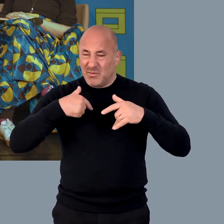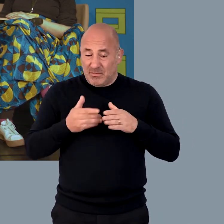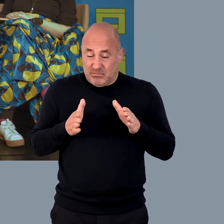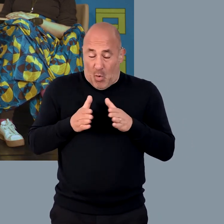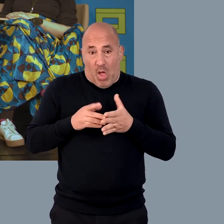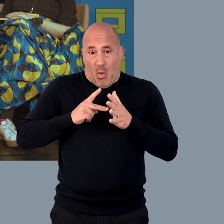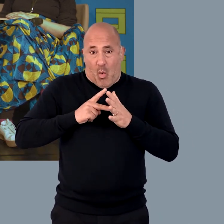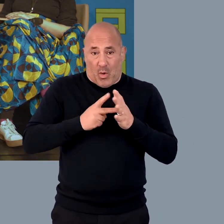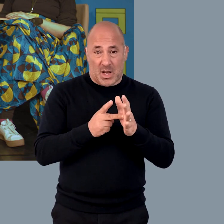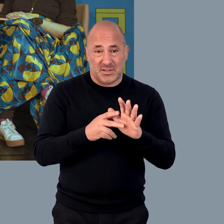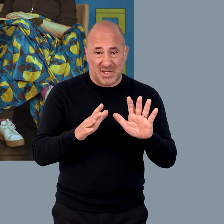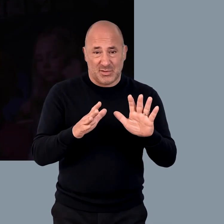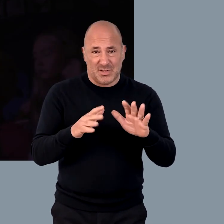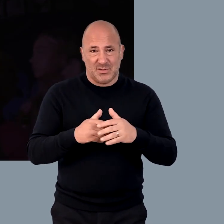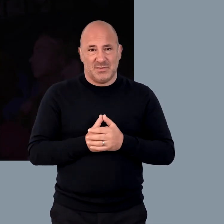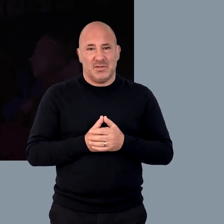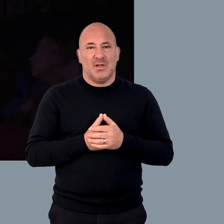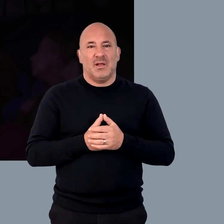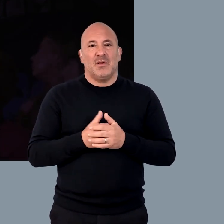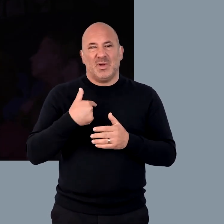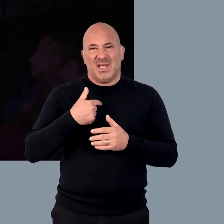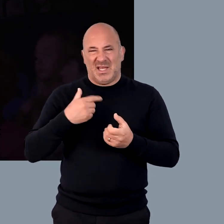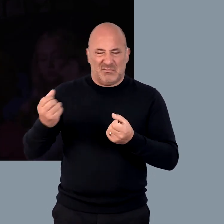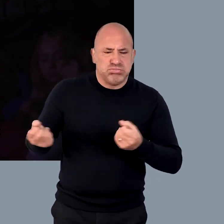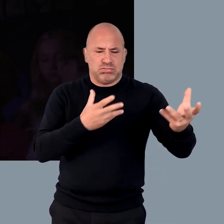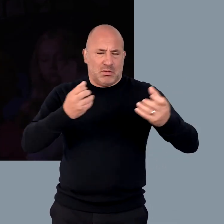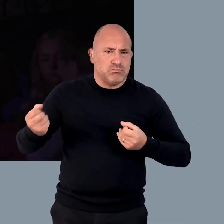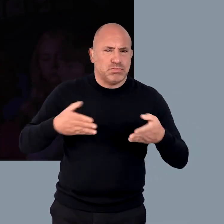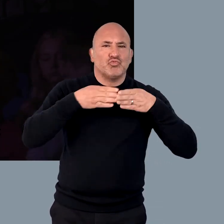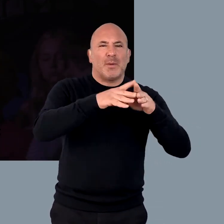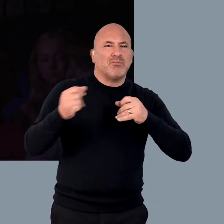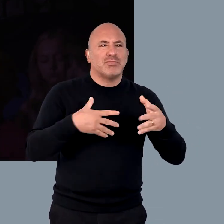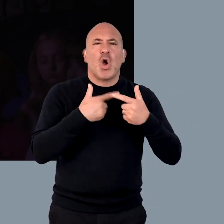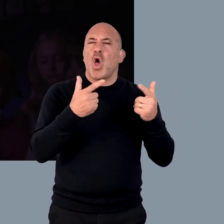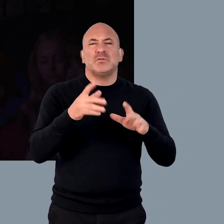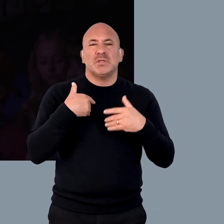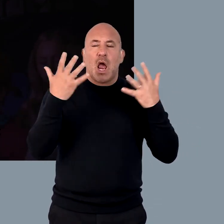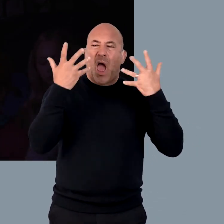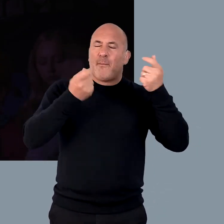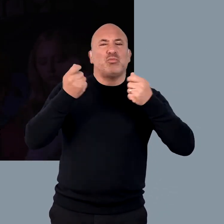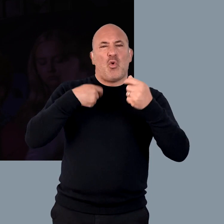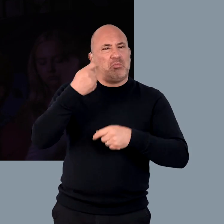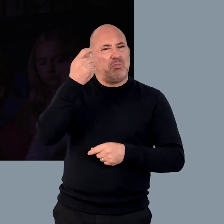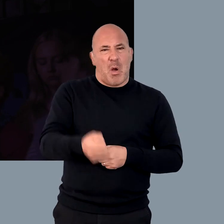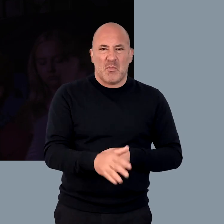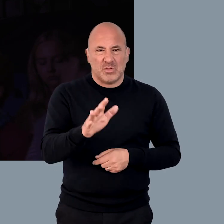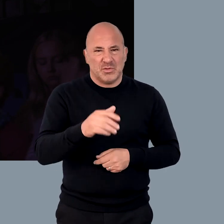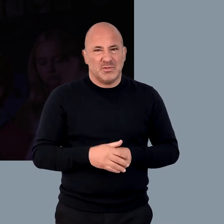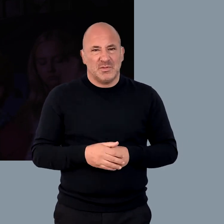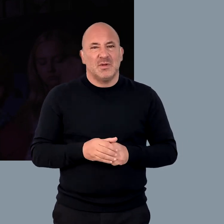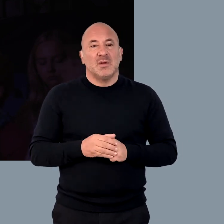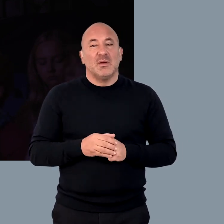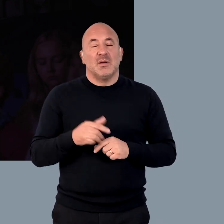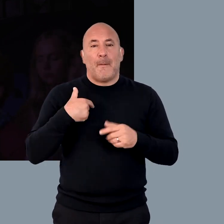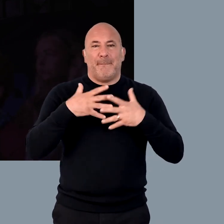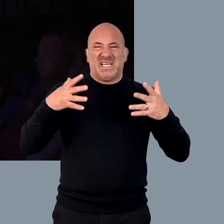may. One is around, we did a carbon footprint measurement, and actually we're a small organisation. We don't do lots